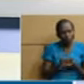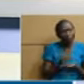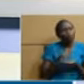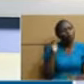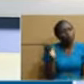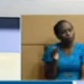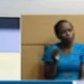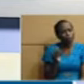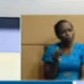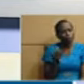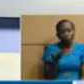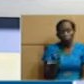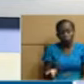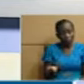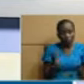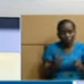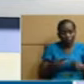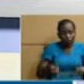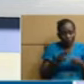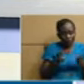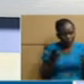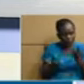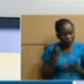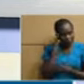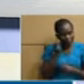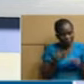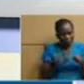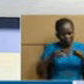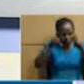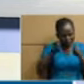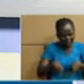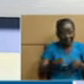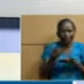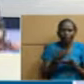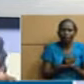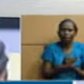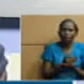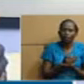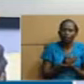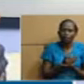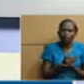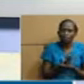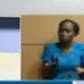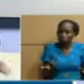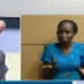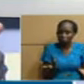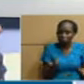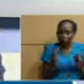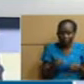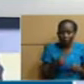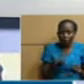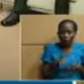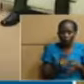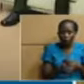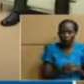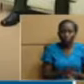more, can we start to think about mandatory savings for any other benefits that can be in that line? I